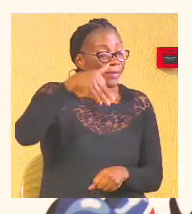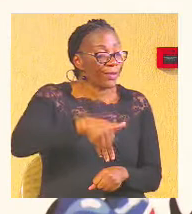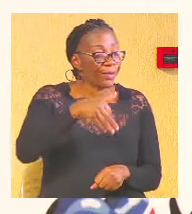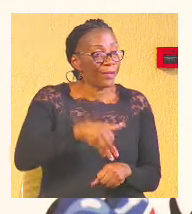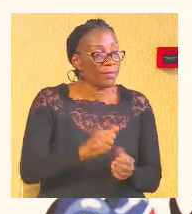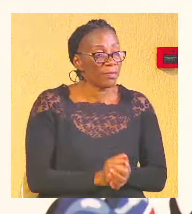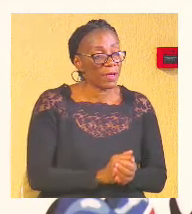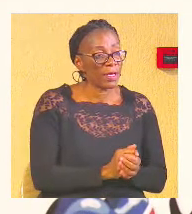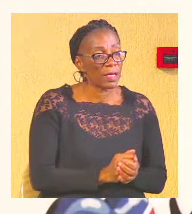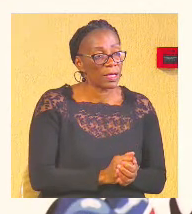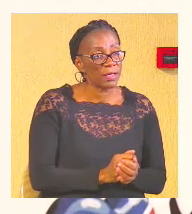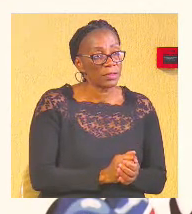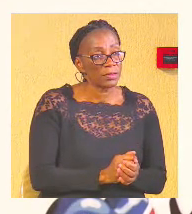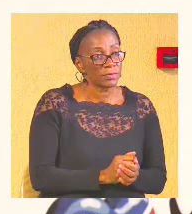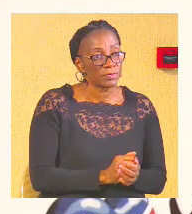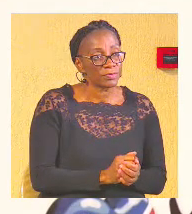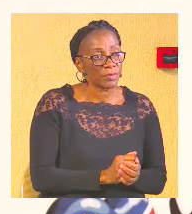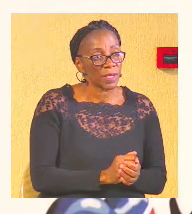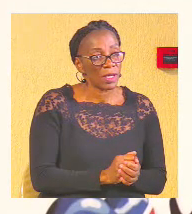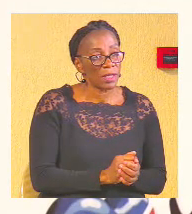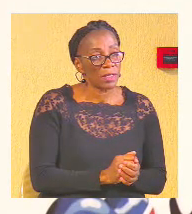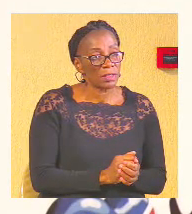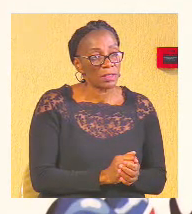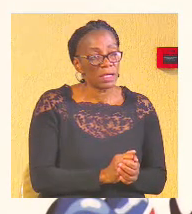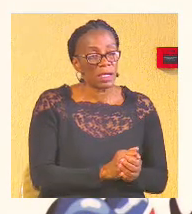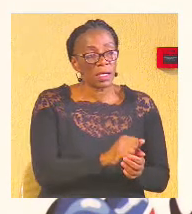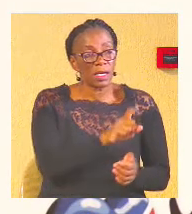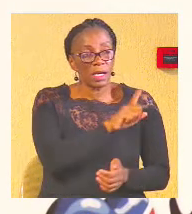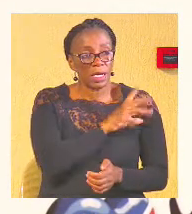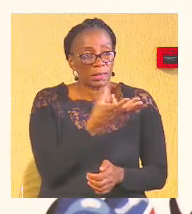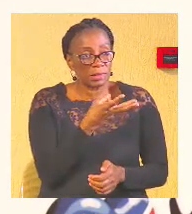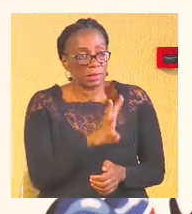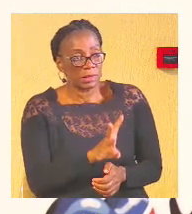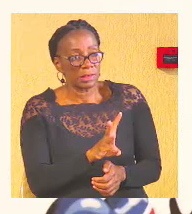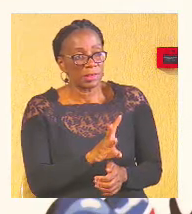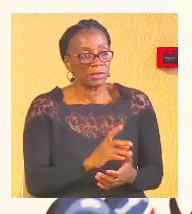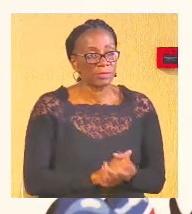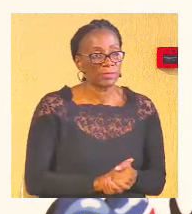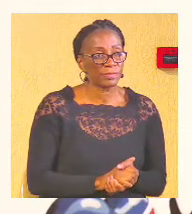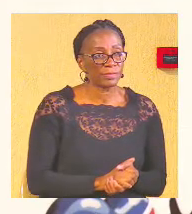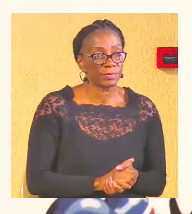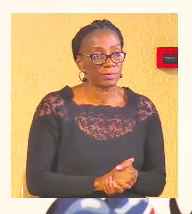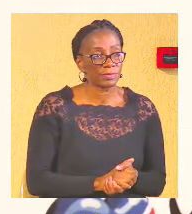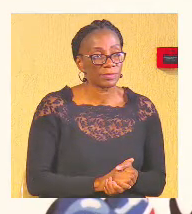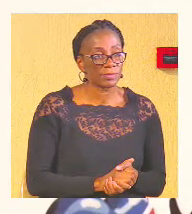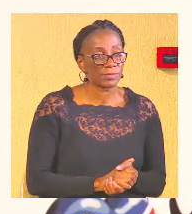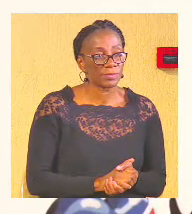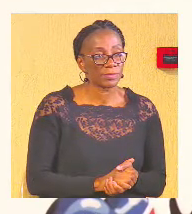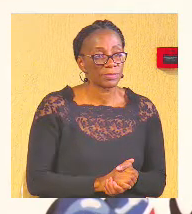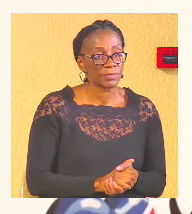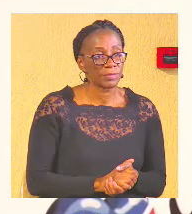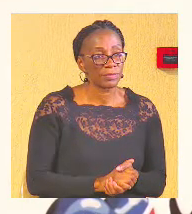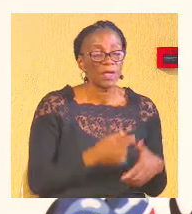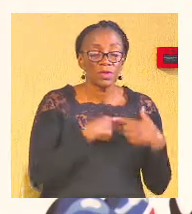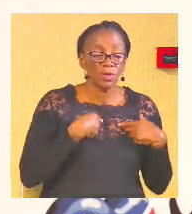doing testing going forward. And of course, as we have said, and we have said it again and again, we are going to inform the